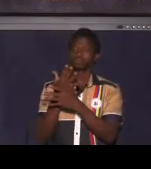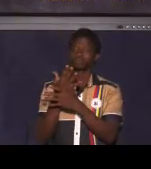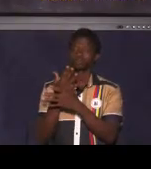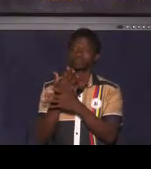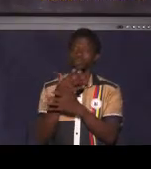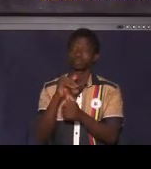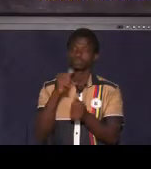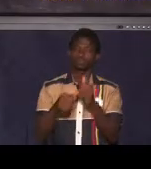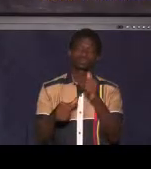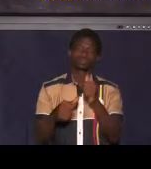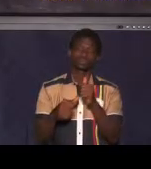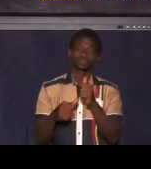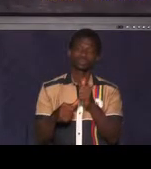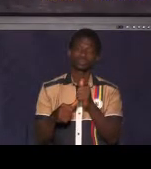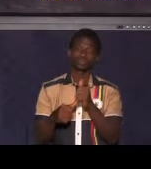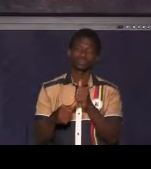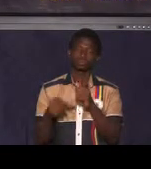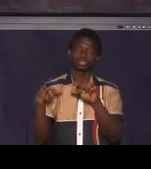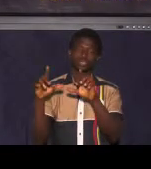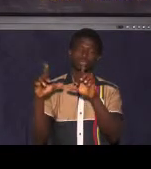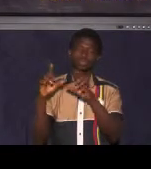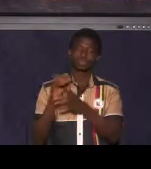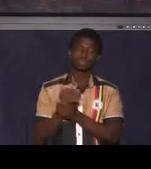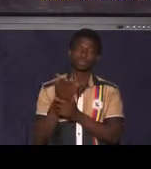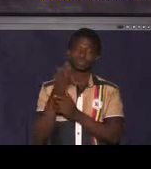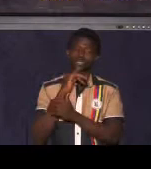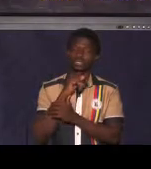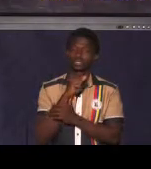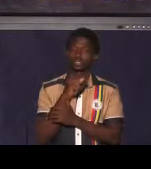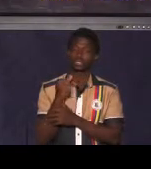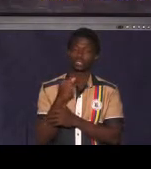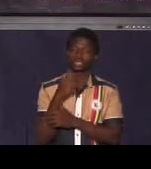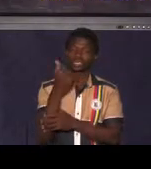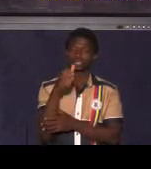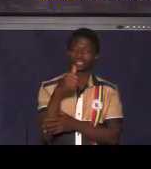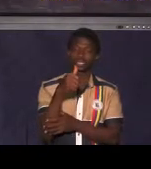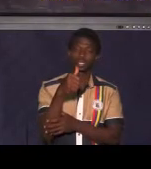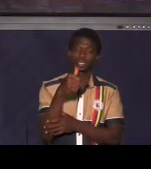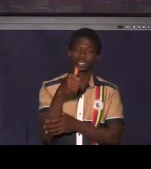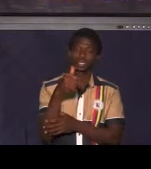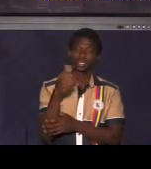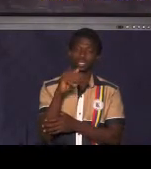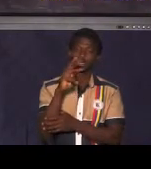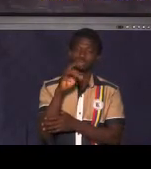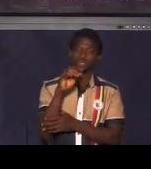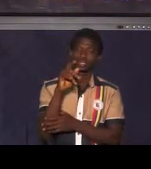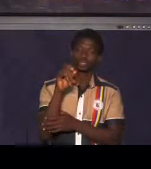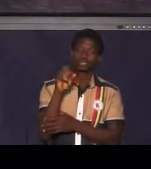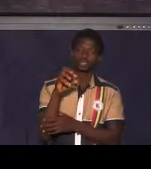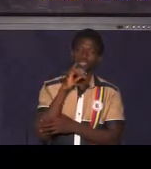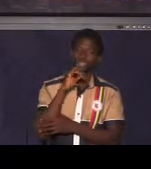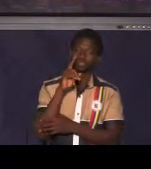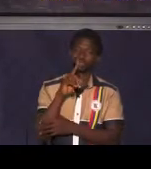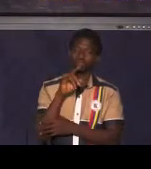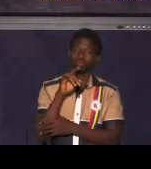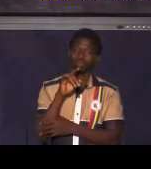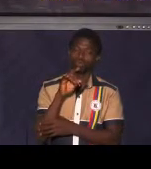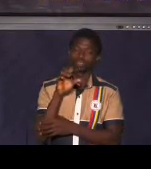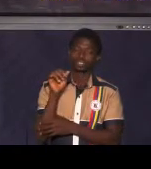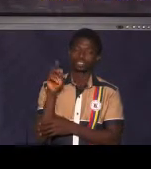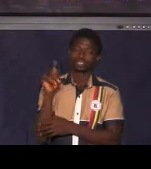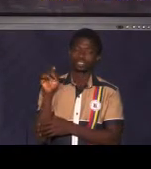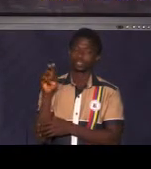between each graduation, there is a 10. And that means that 10 millimeter is 1